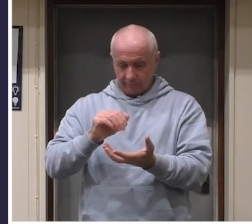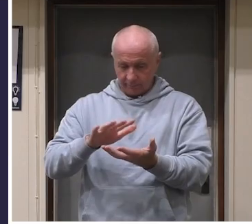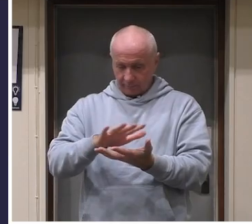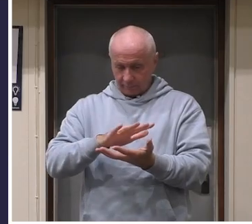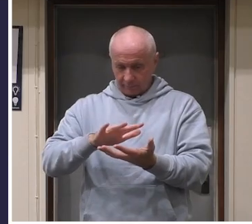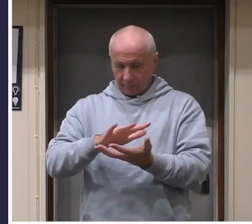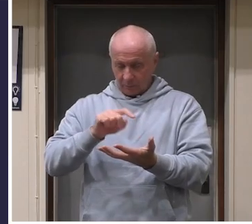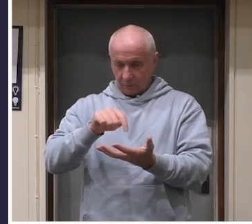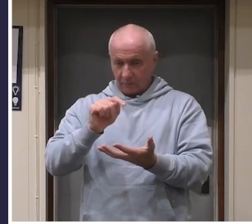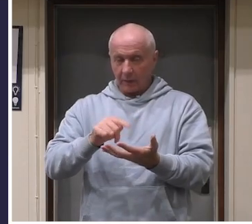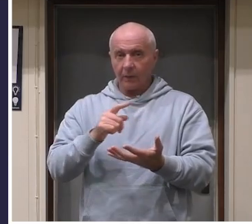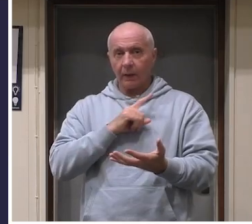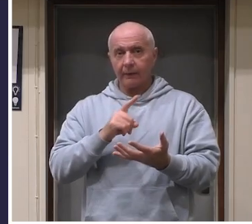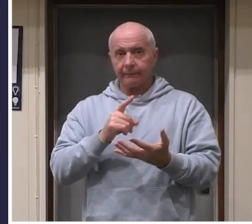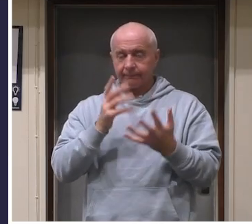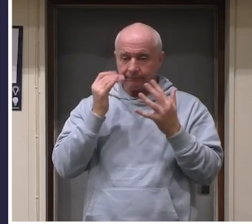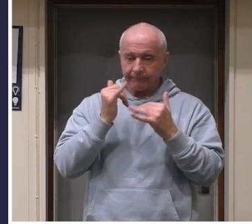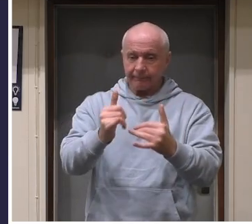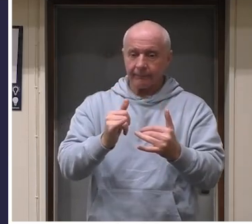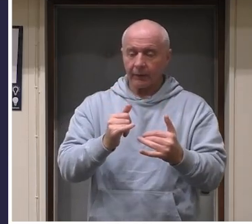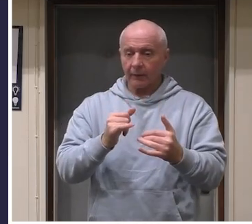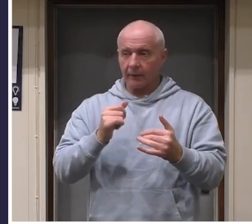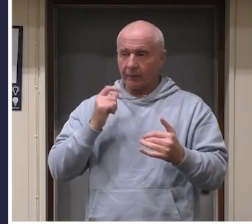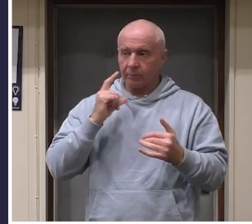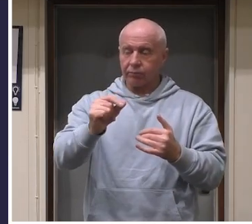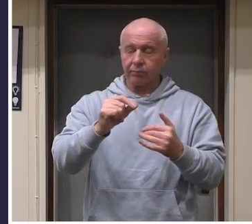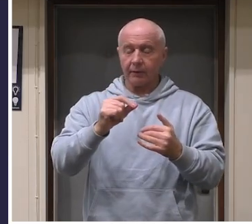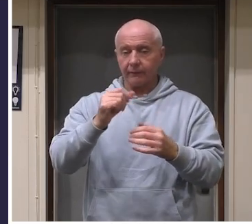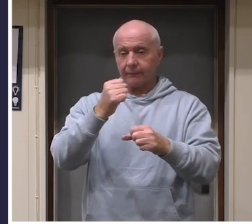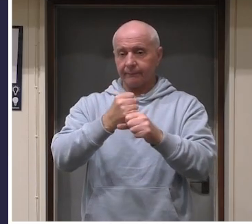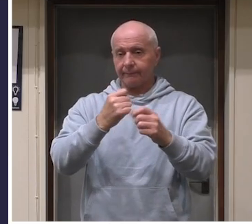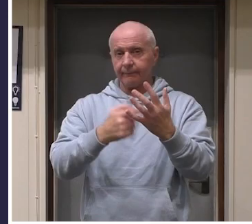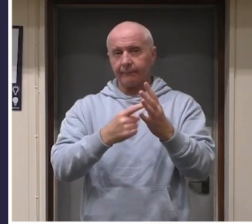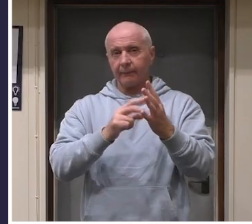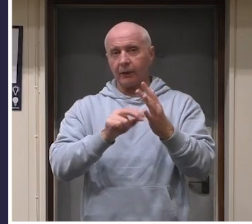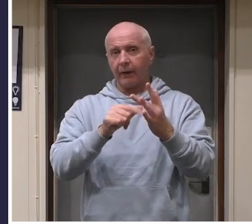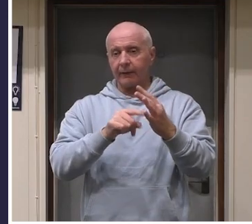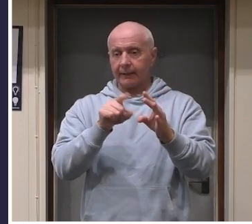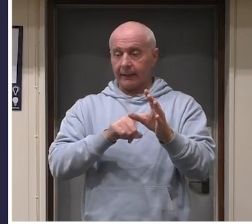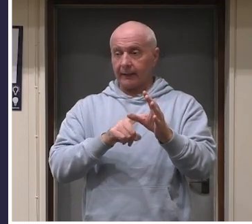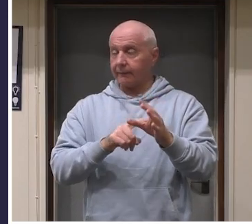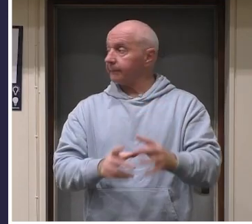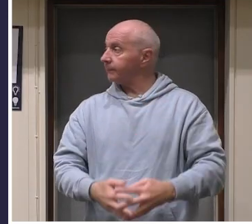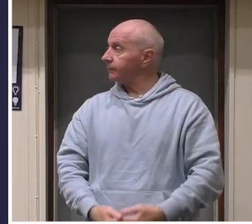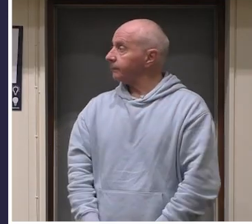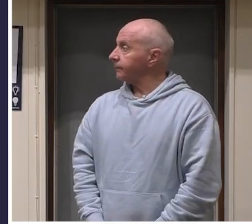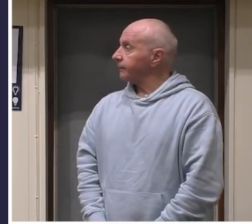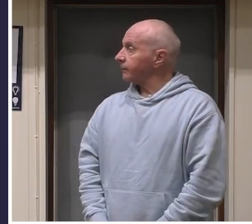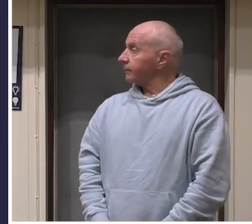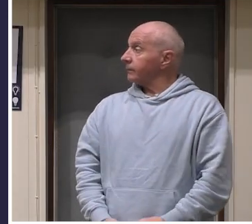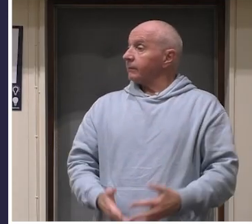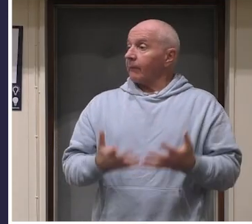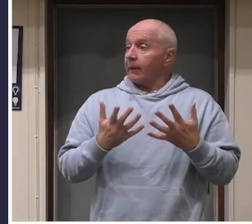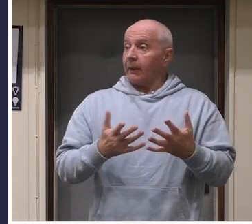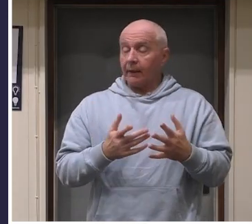you're measuring the acceleration due to gravity as observable for the mass that's under the sensor. And now if the